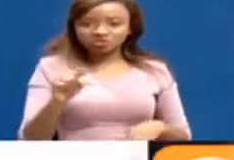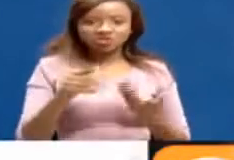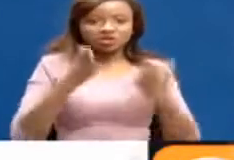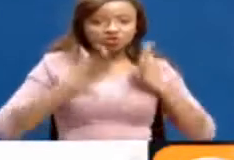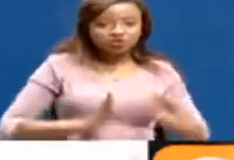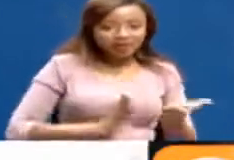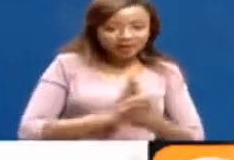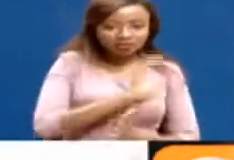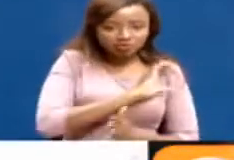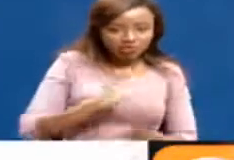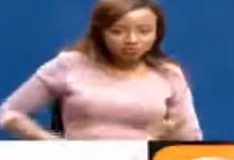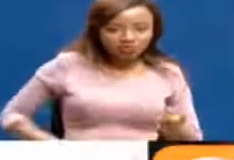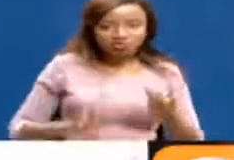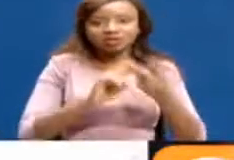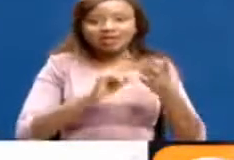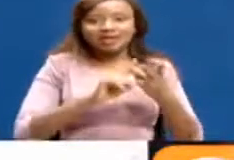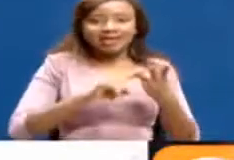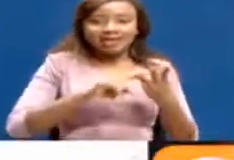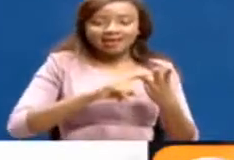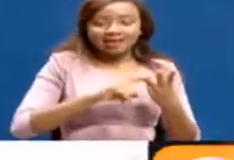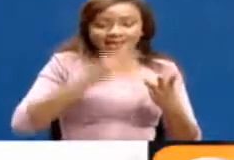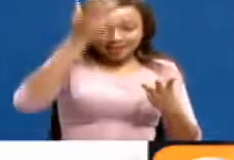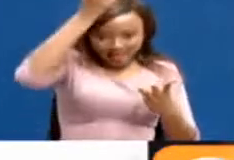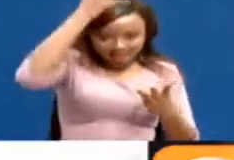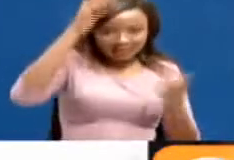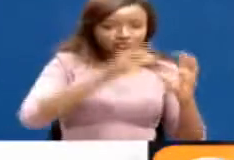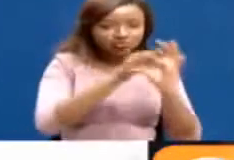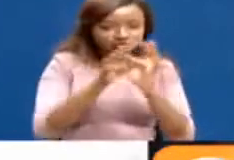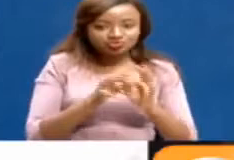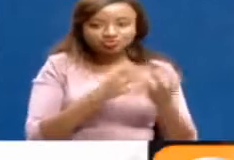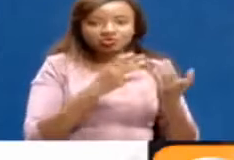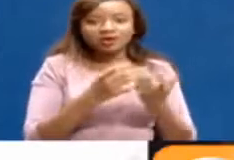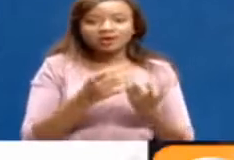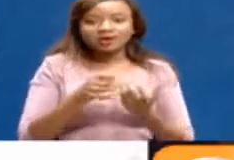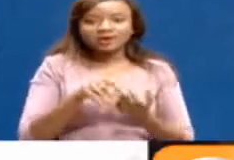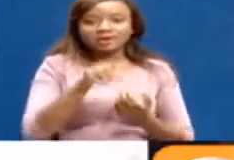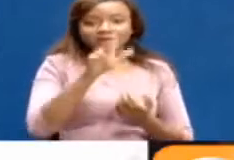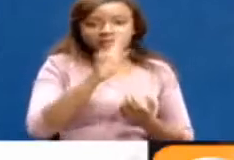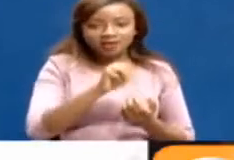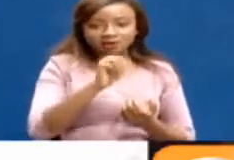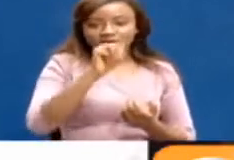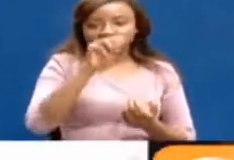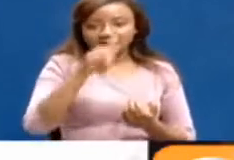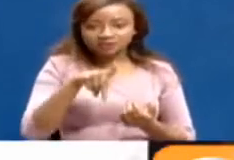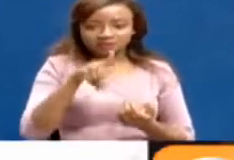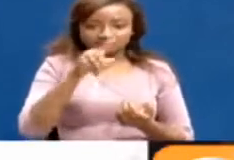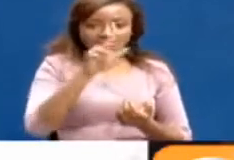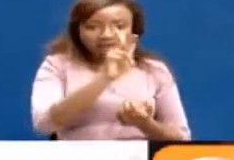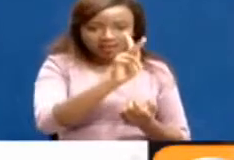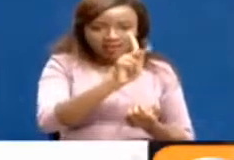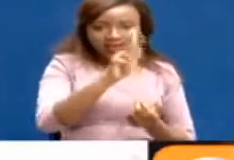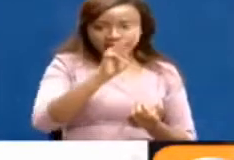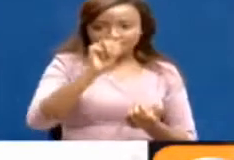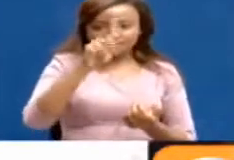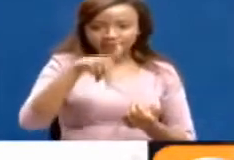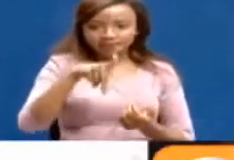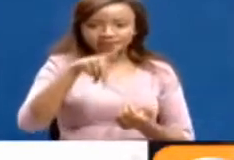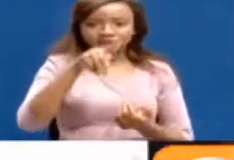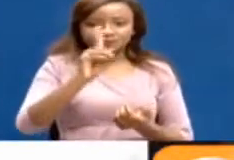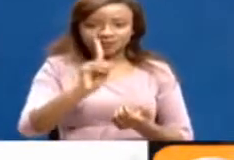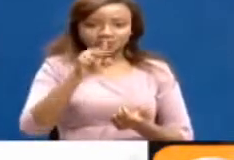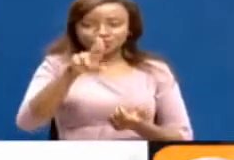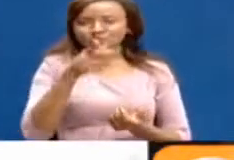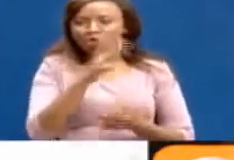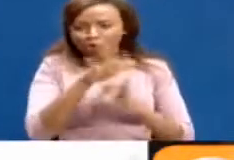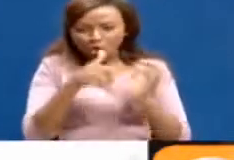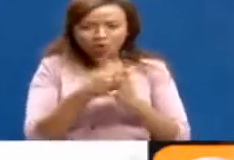Rights Commission, the Union of Nurses, Medical Practitioners Unit, gave us submissions. Kenyans are coming together and saying, look, this is a problem we must all deal